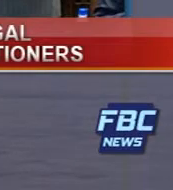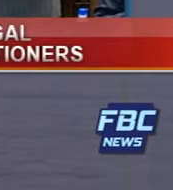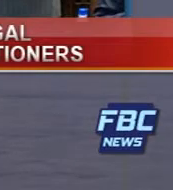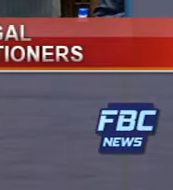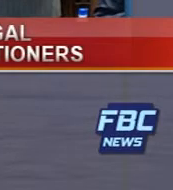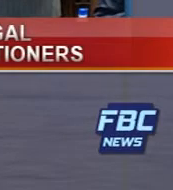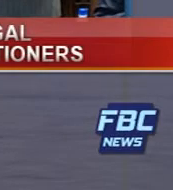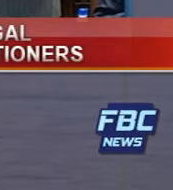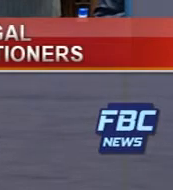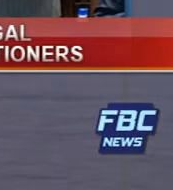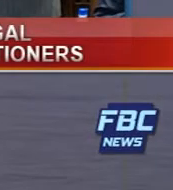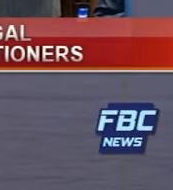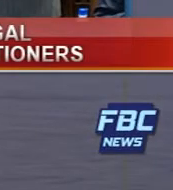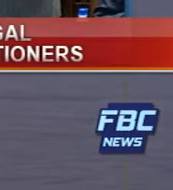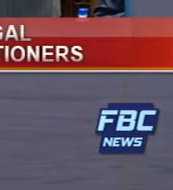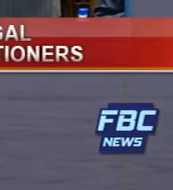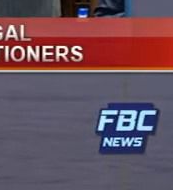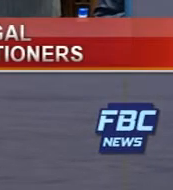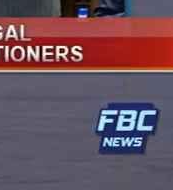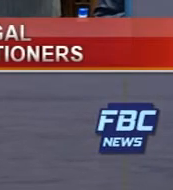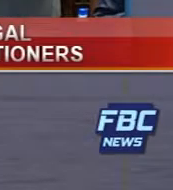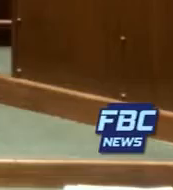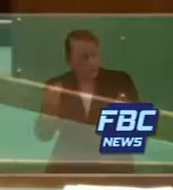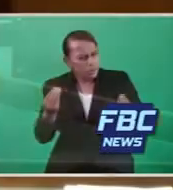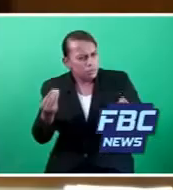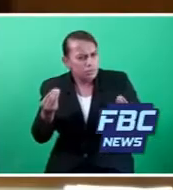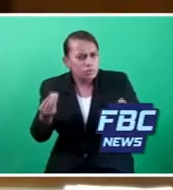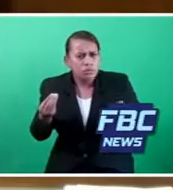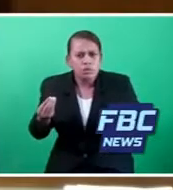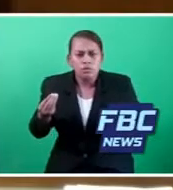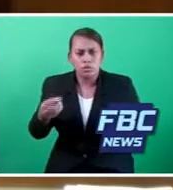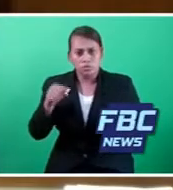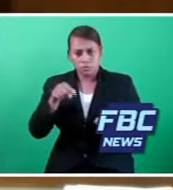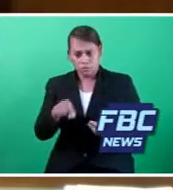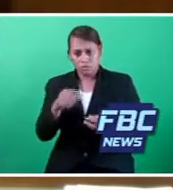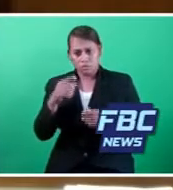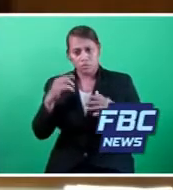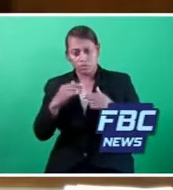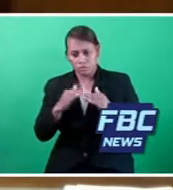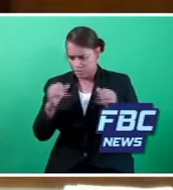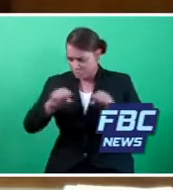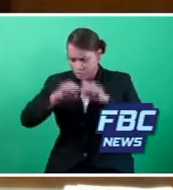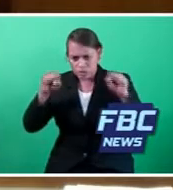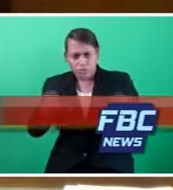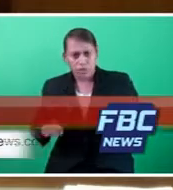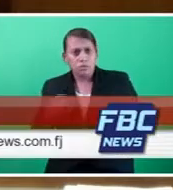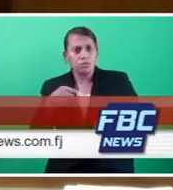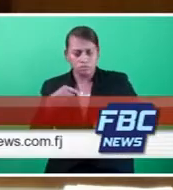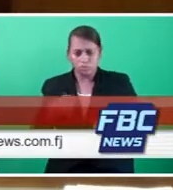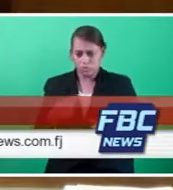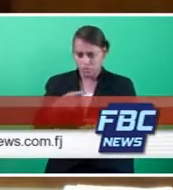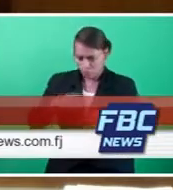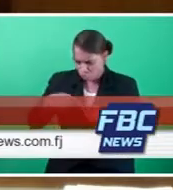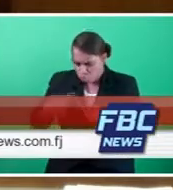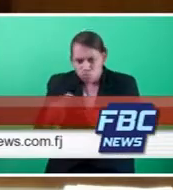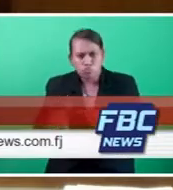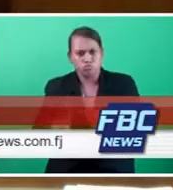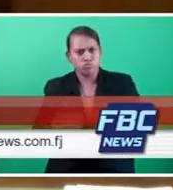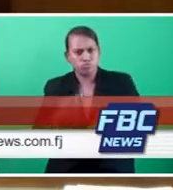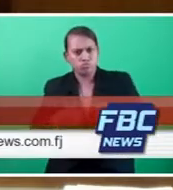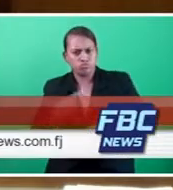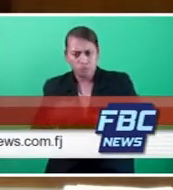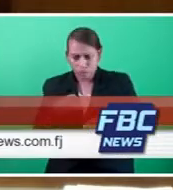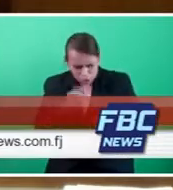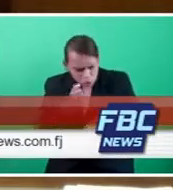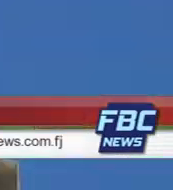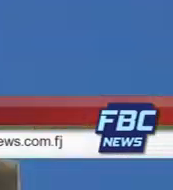the country. Chasai Nanunga reports. And will continue to support institutions. Despite the challenge, the Prime Minister has promised